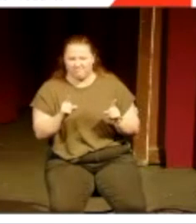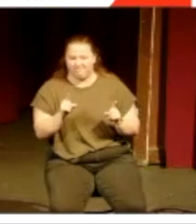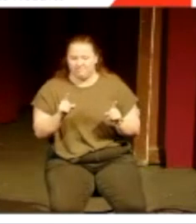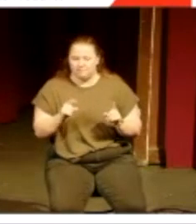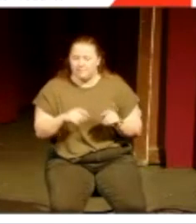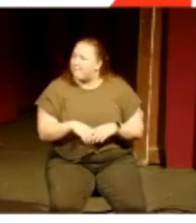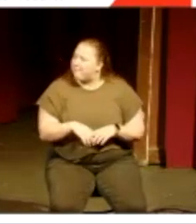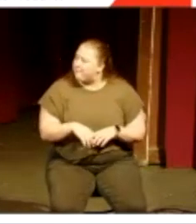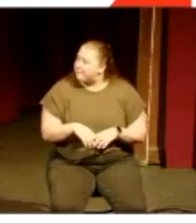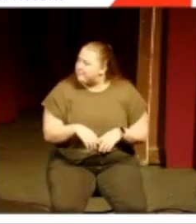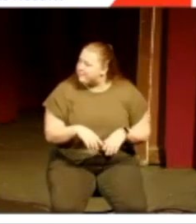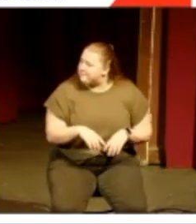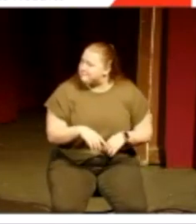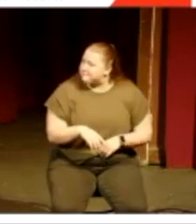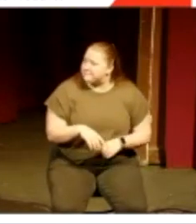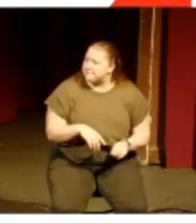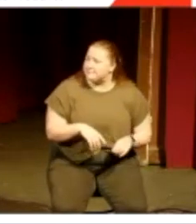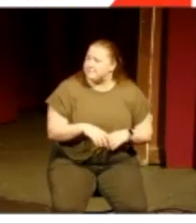visits,